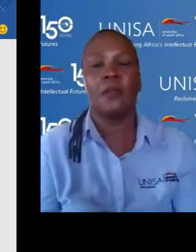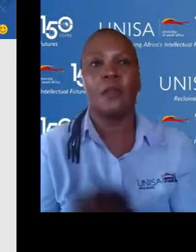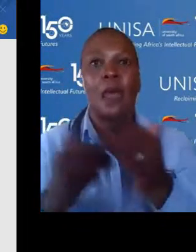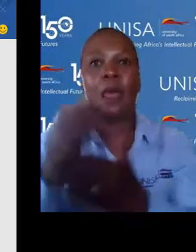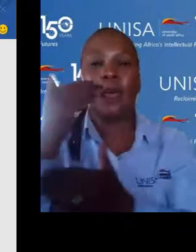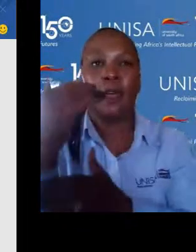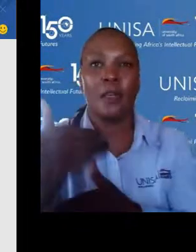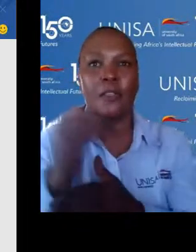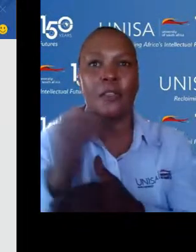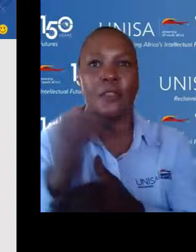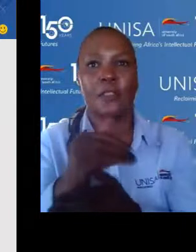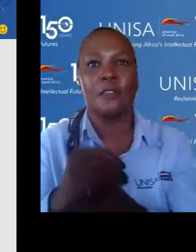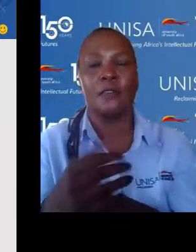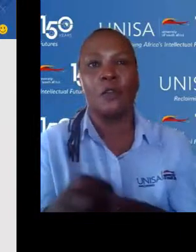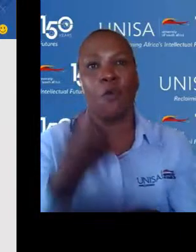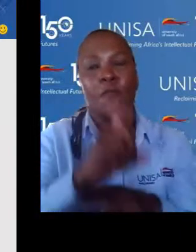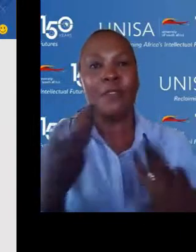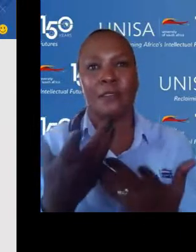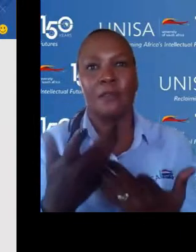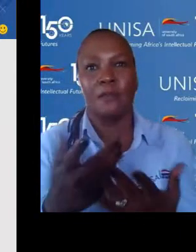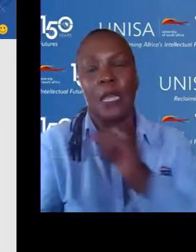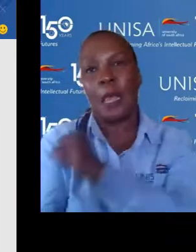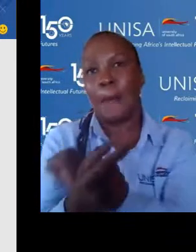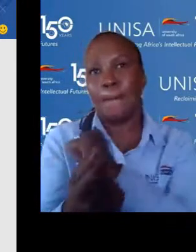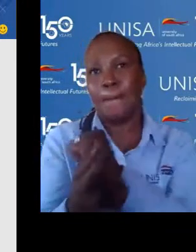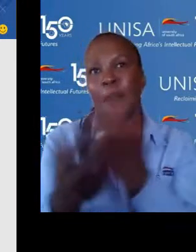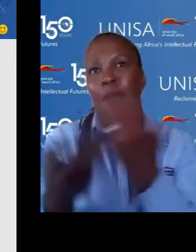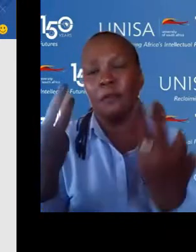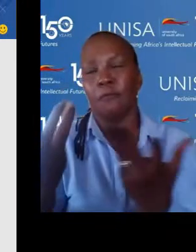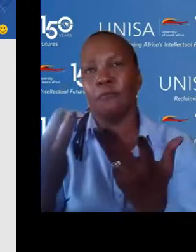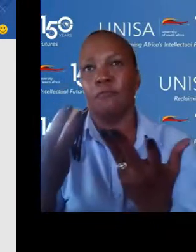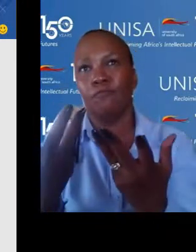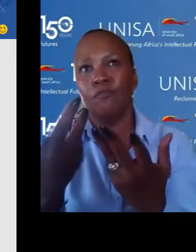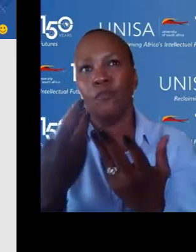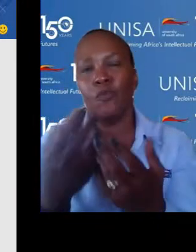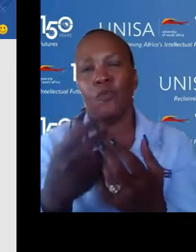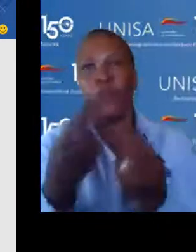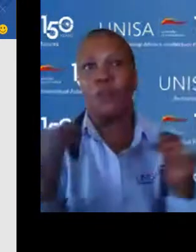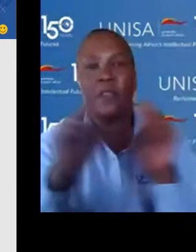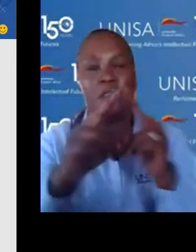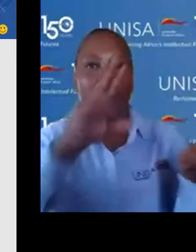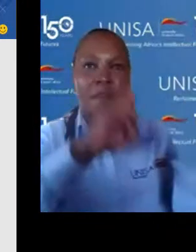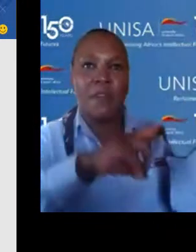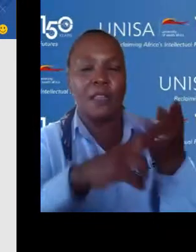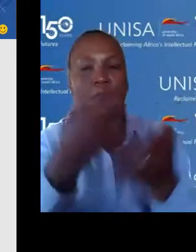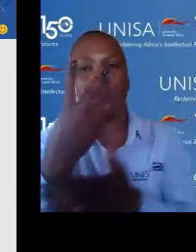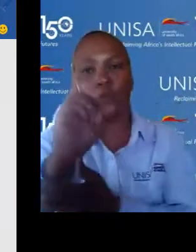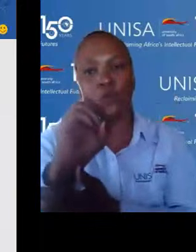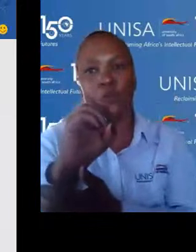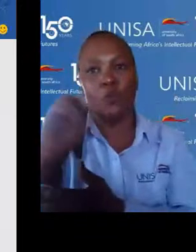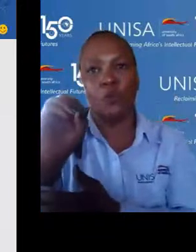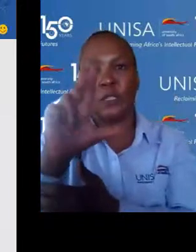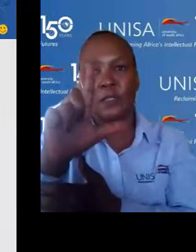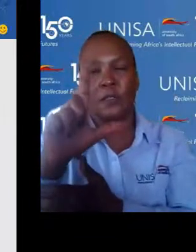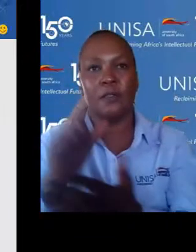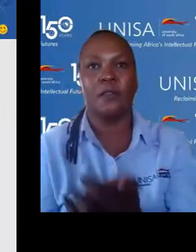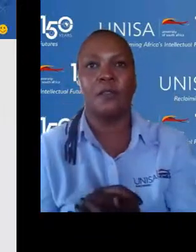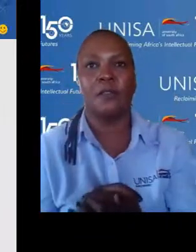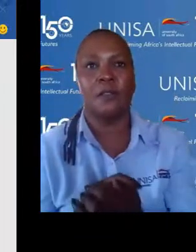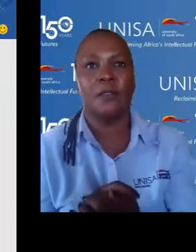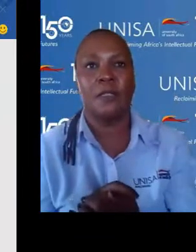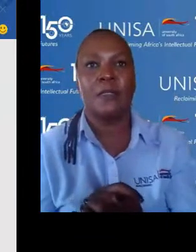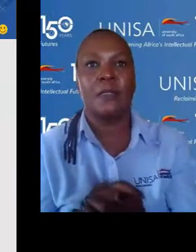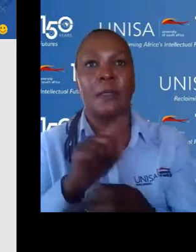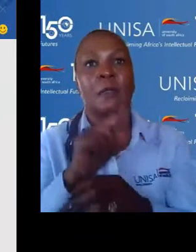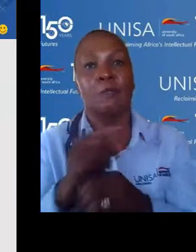conference which took place at the University of Venda in 2007. The conference was